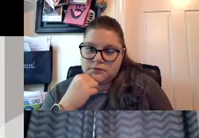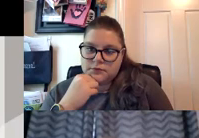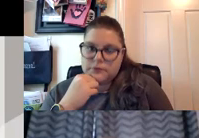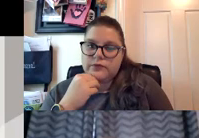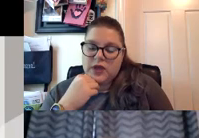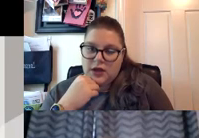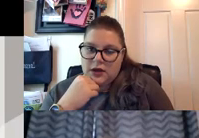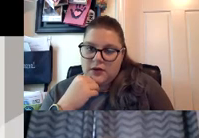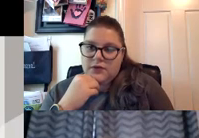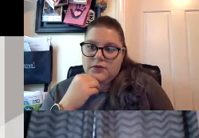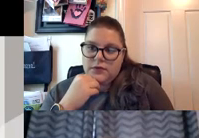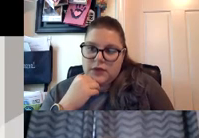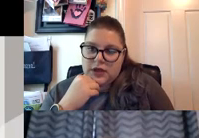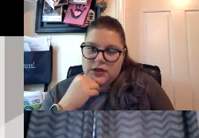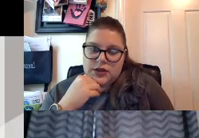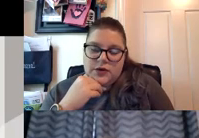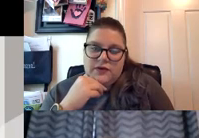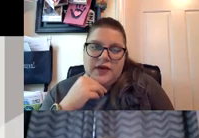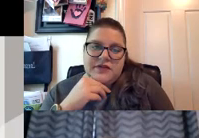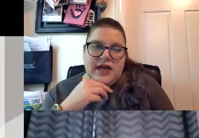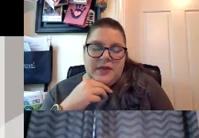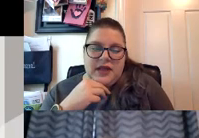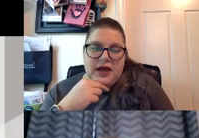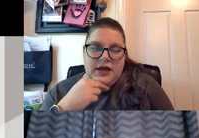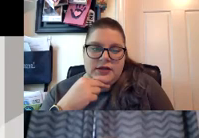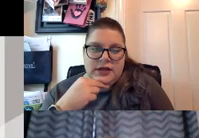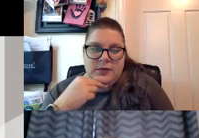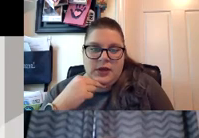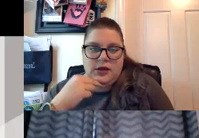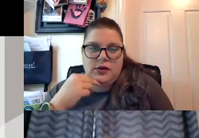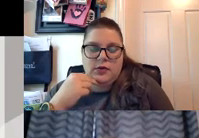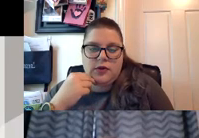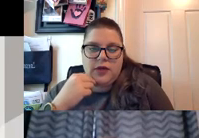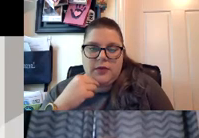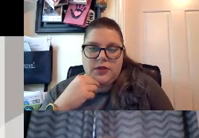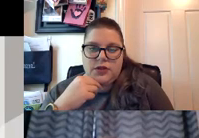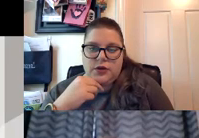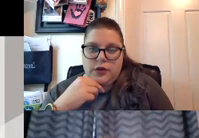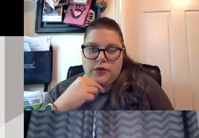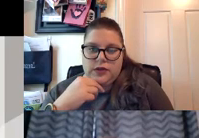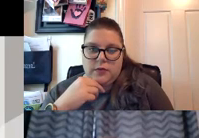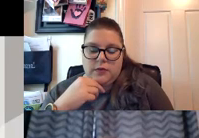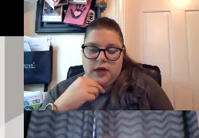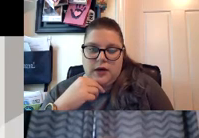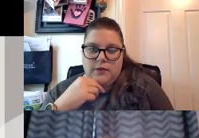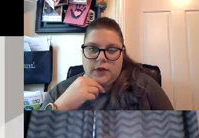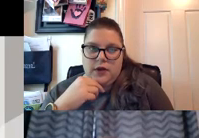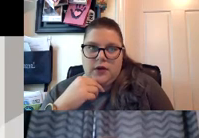work to do that. And so if we have time at the end, Amy will be able to show you